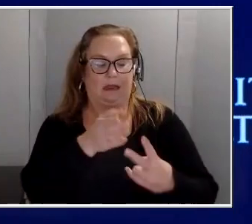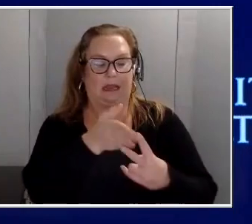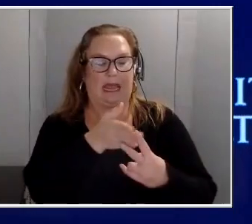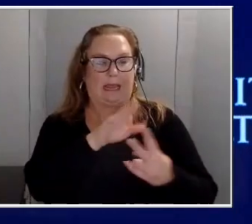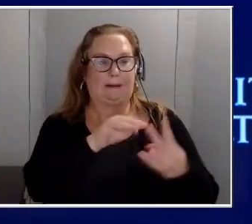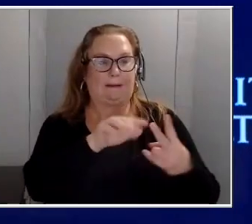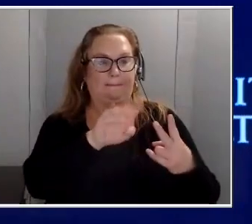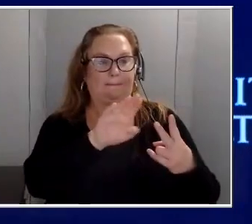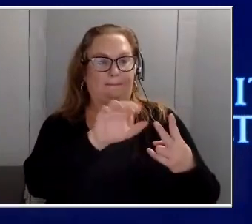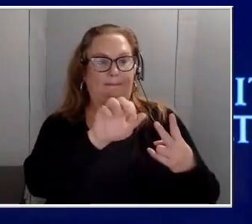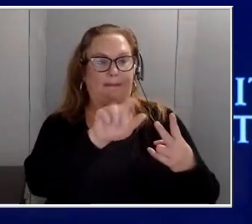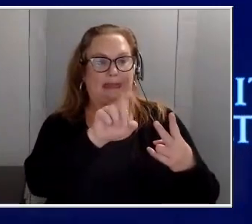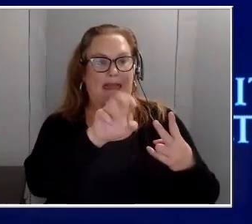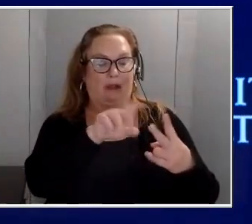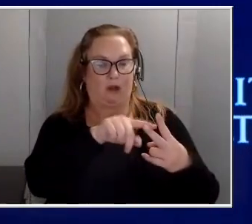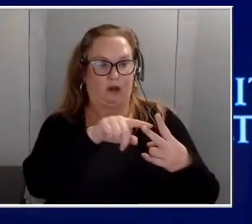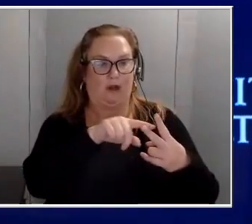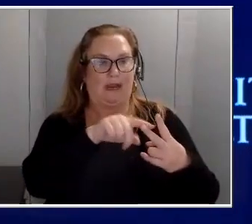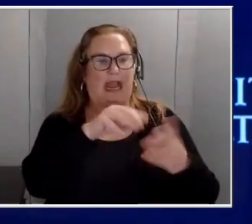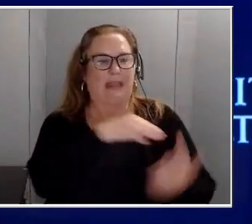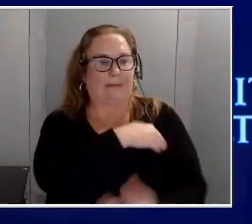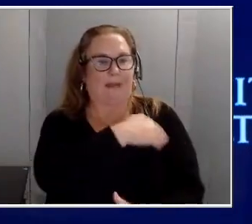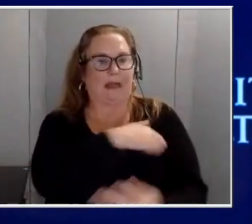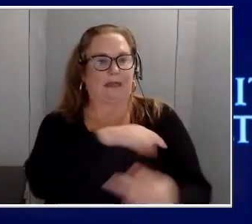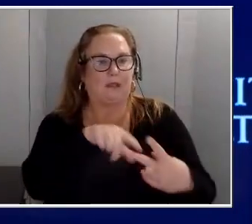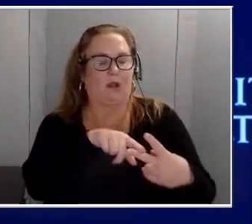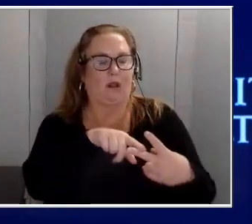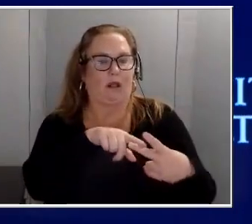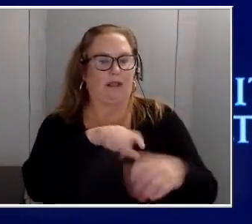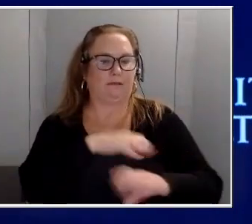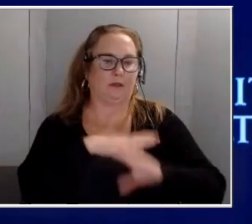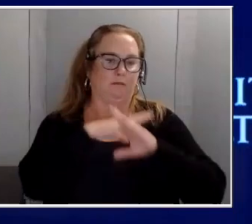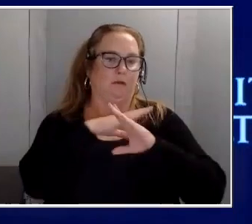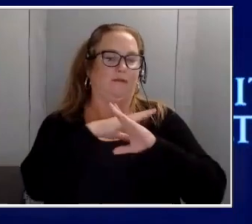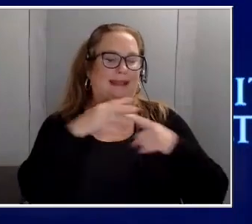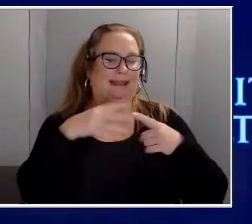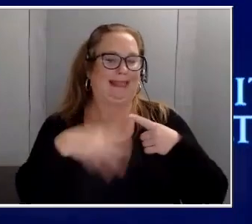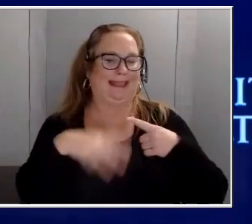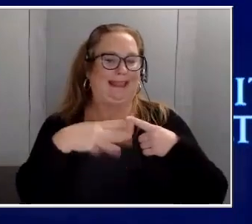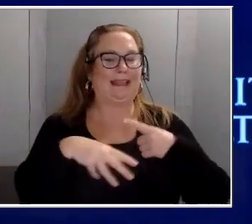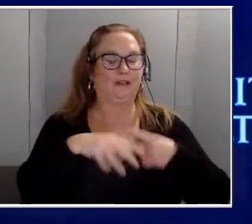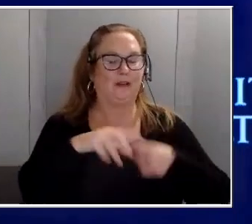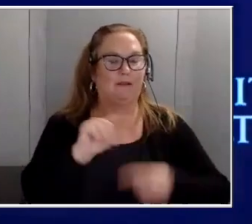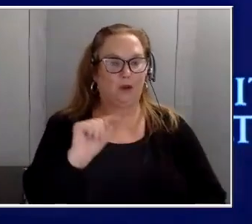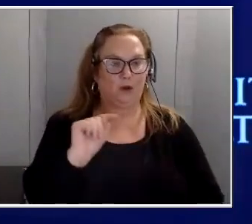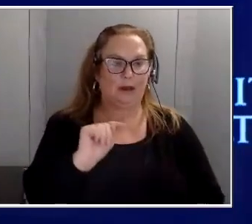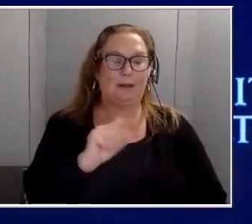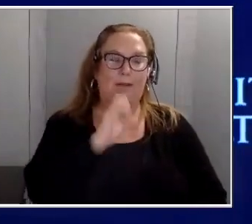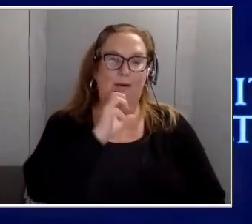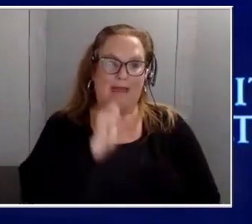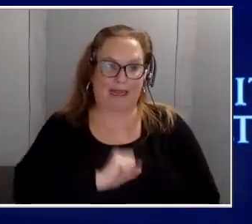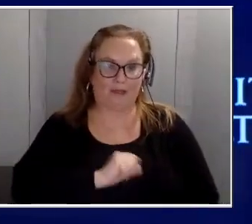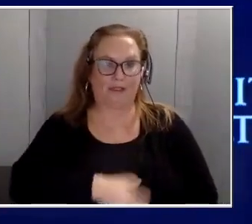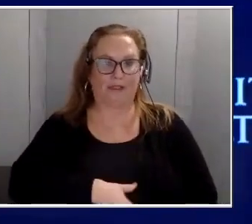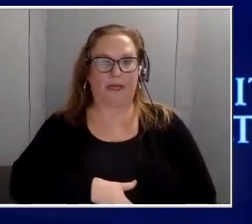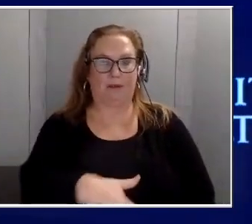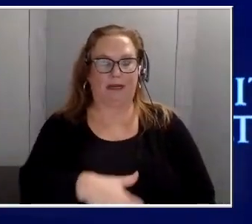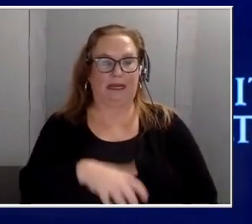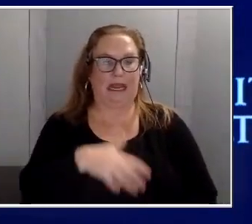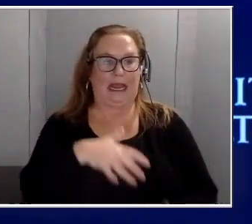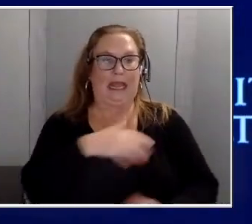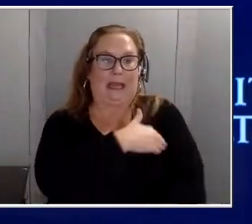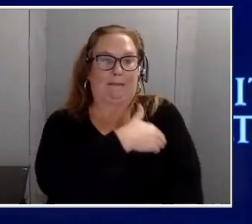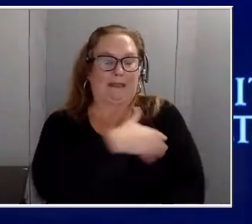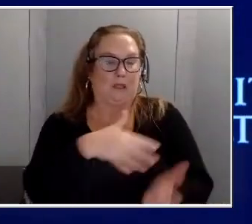muscle, when we do cough or sneeze, is supposed to prevent the leakage of urine. But again, with aging, pregnancy, that muscle weakens with